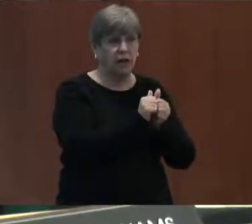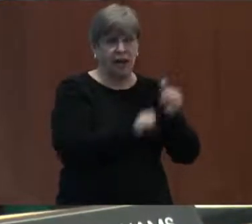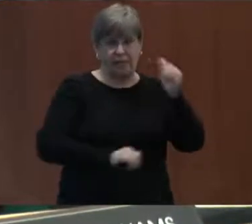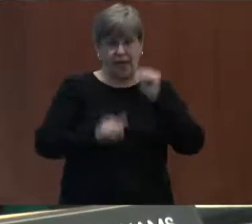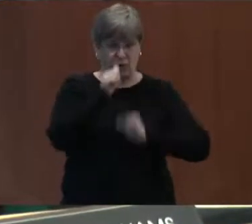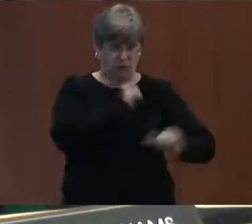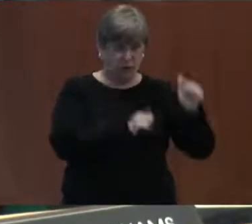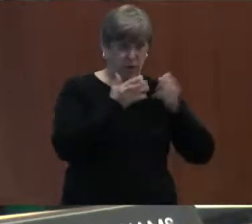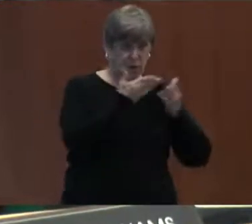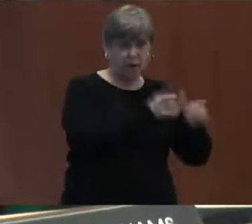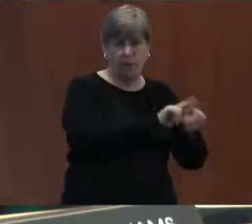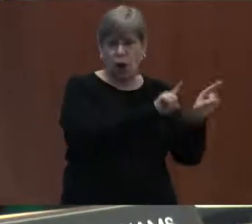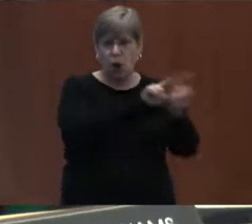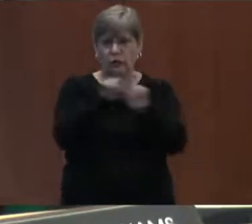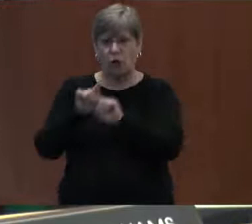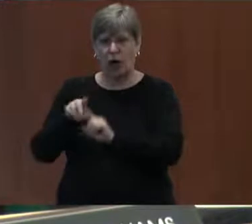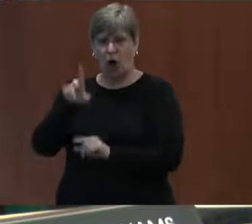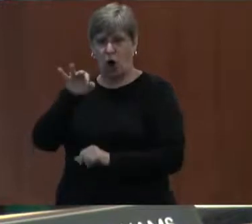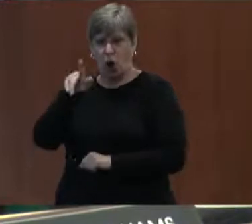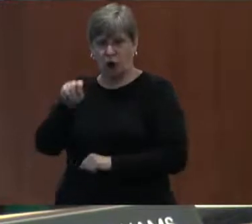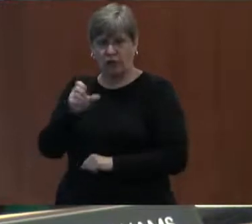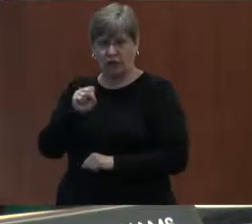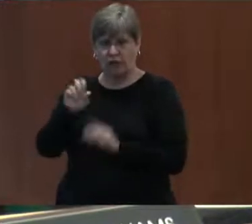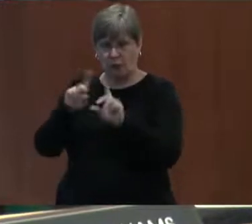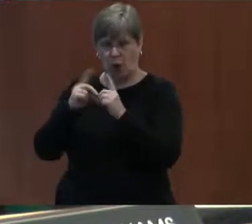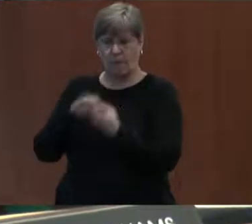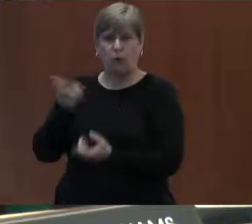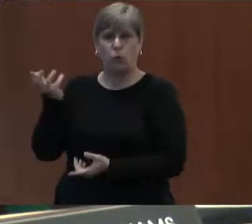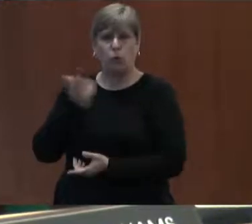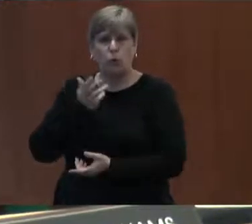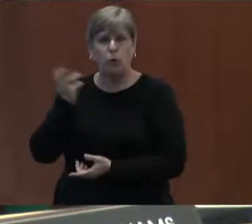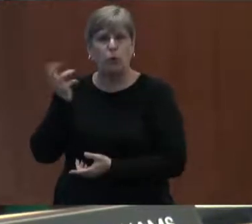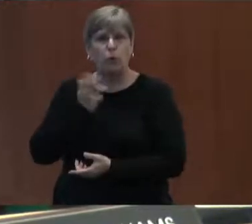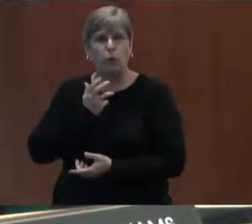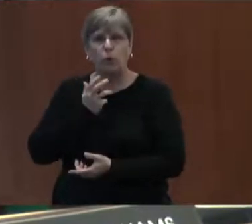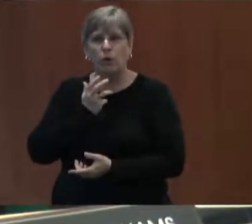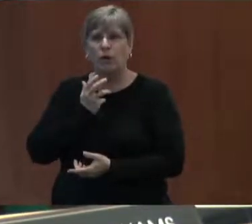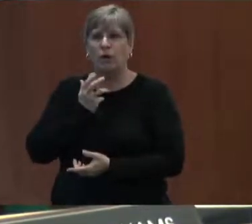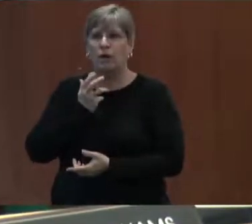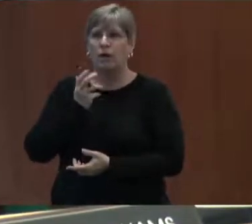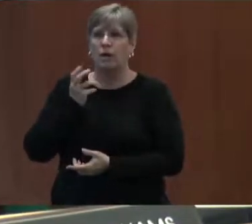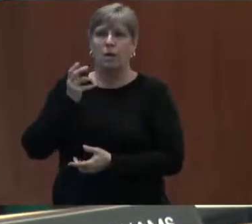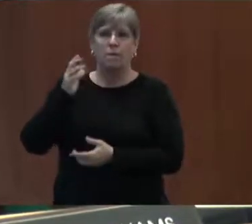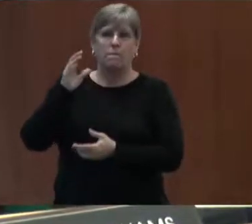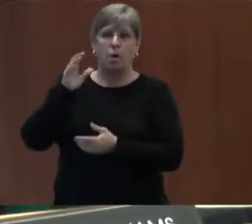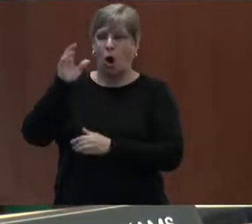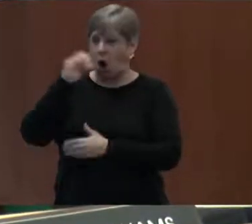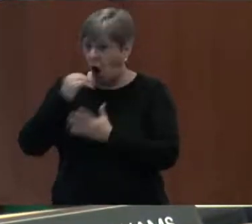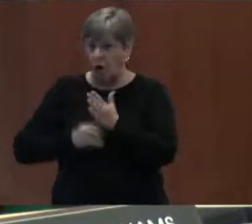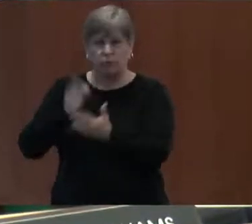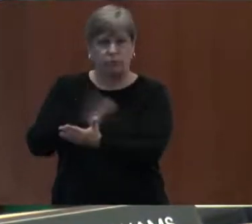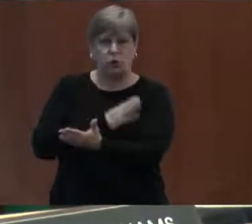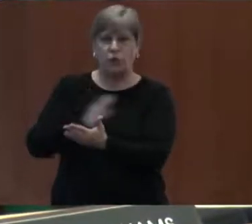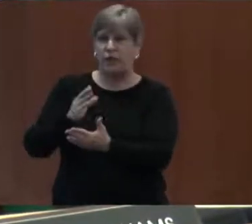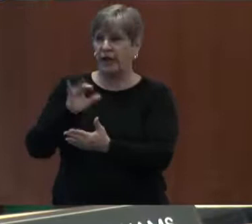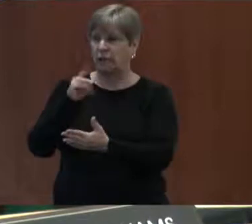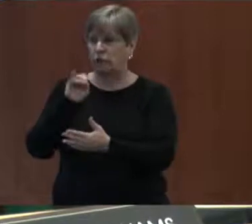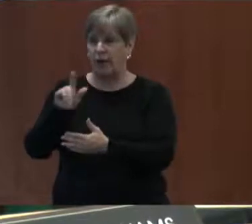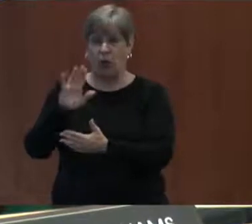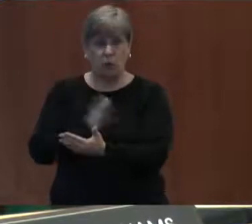entertainment they provide, but also our arts departments in the form of art, music, instrumental